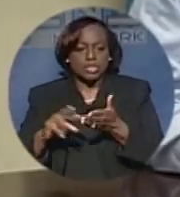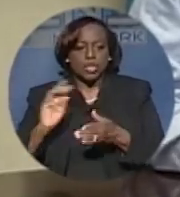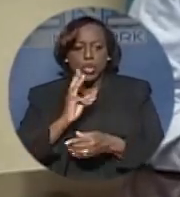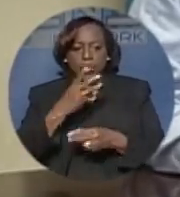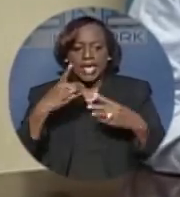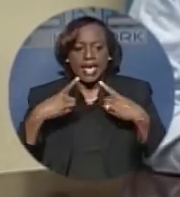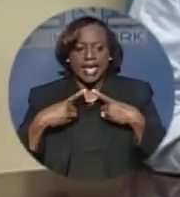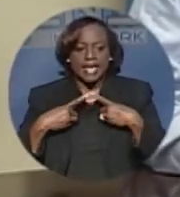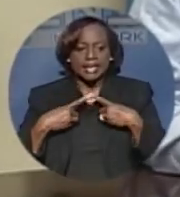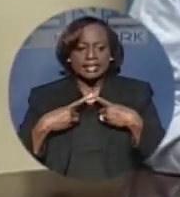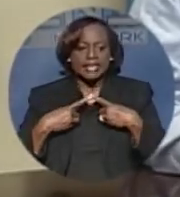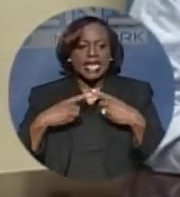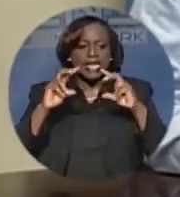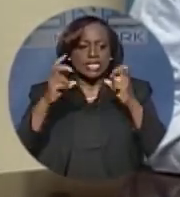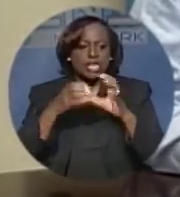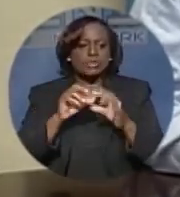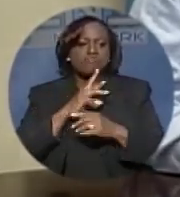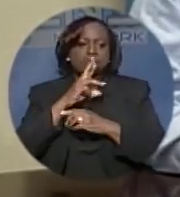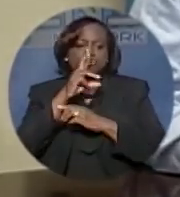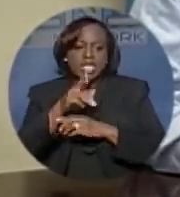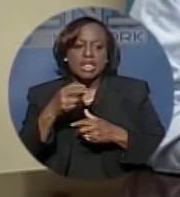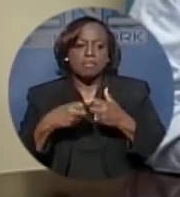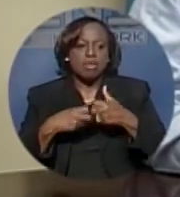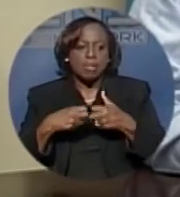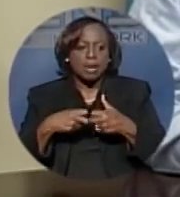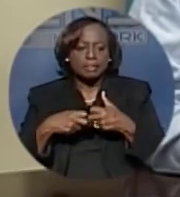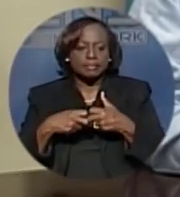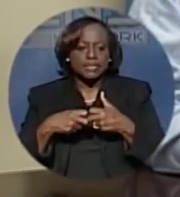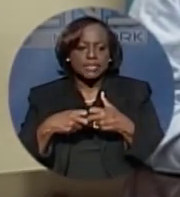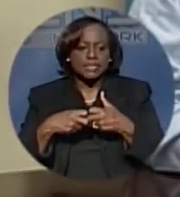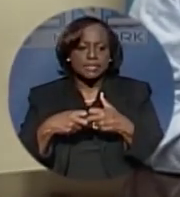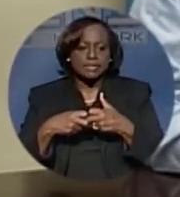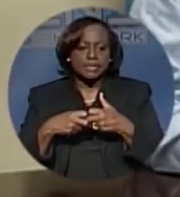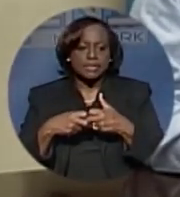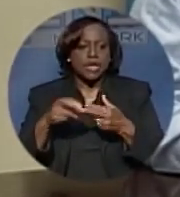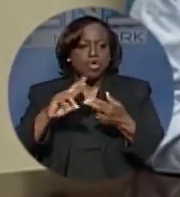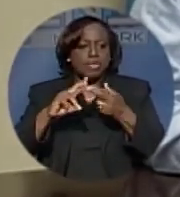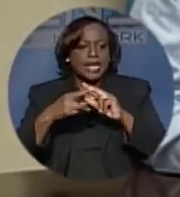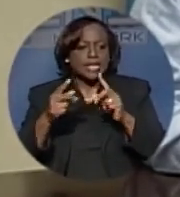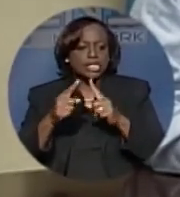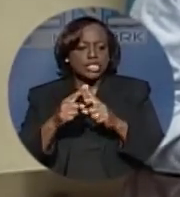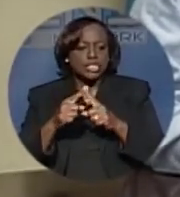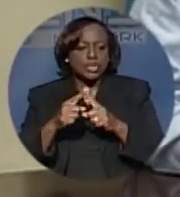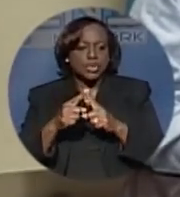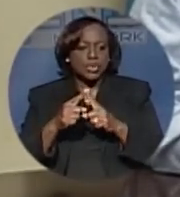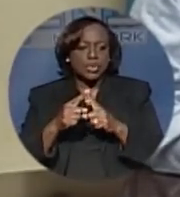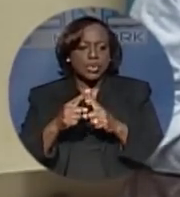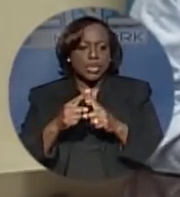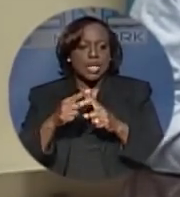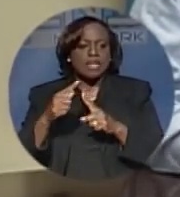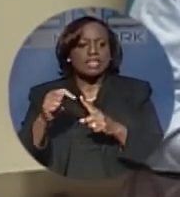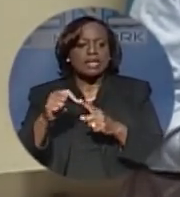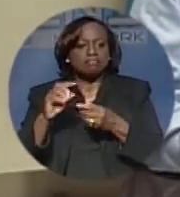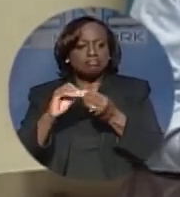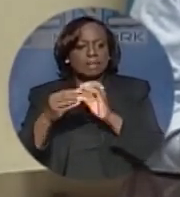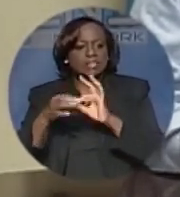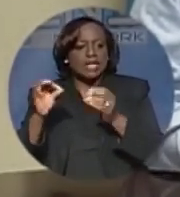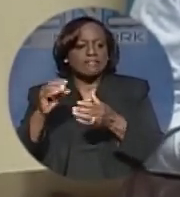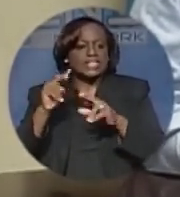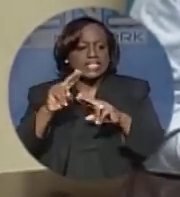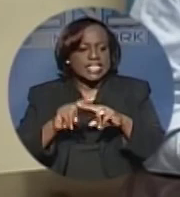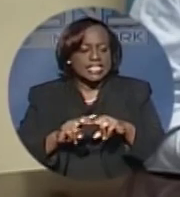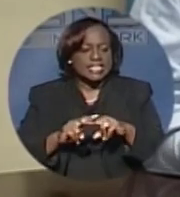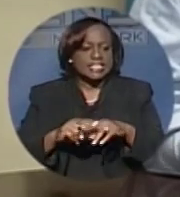had in terms of a real issue related to a difference between the configuration of the seats that was